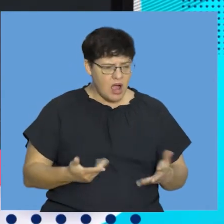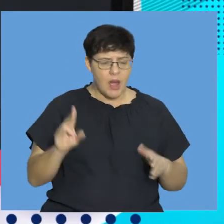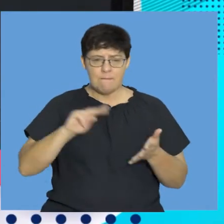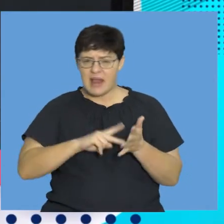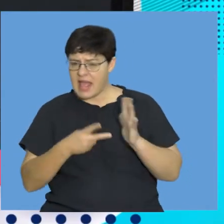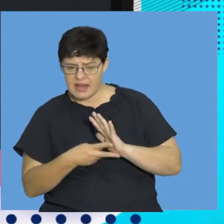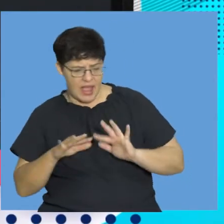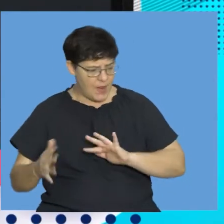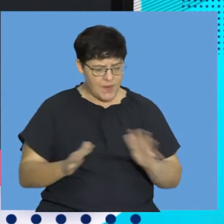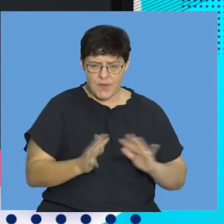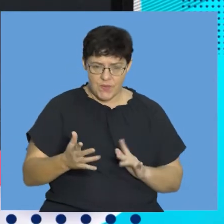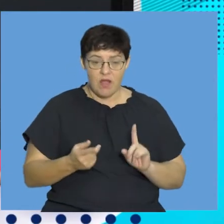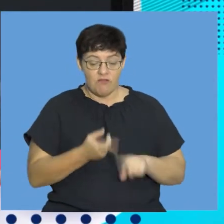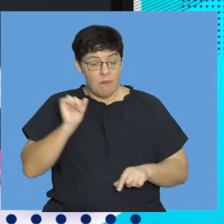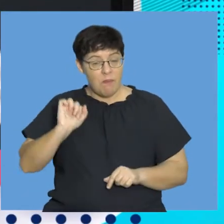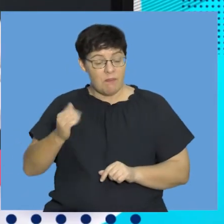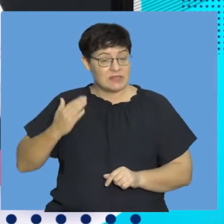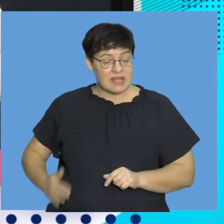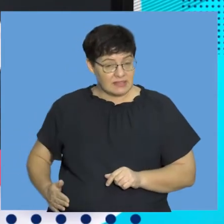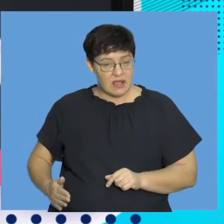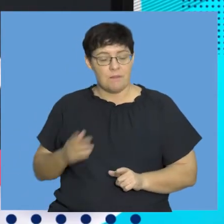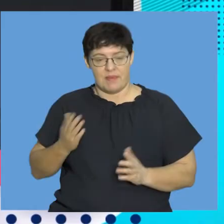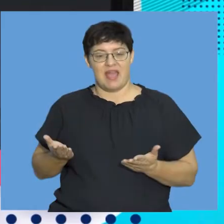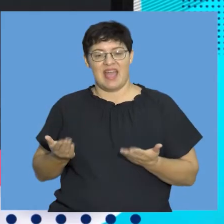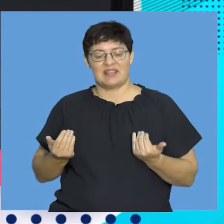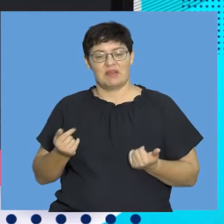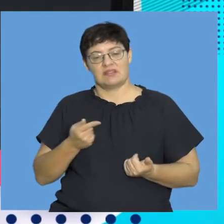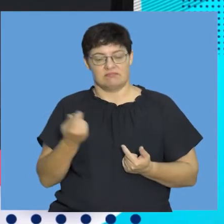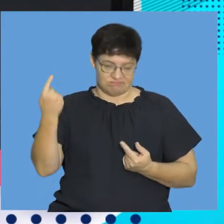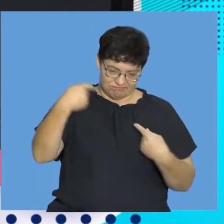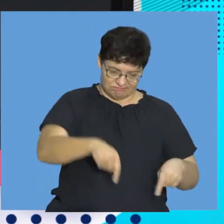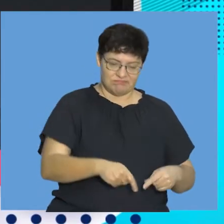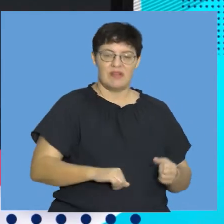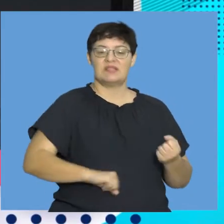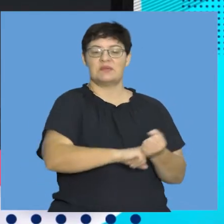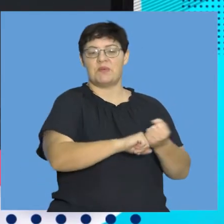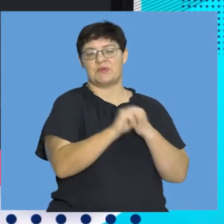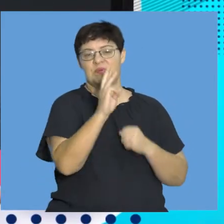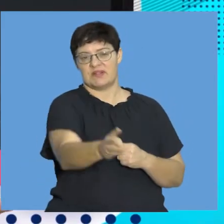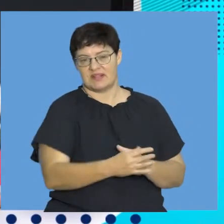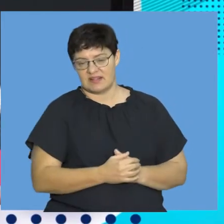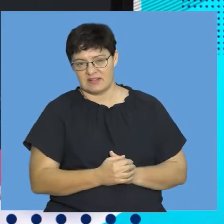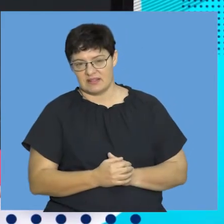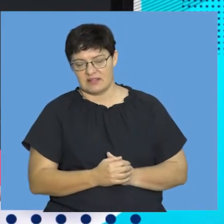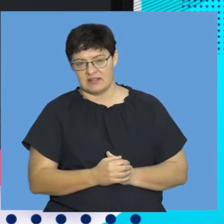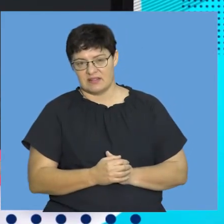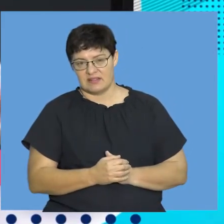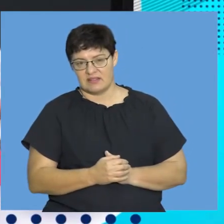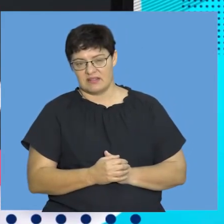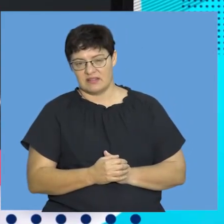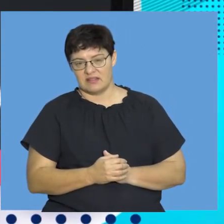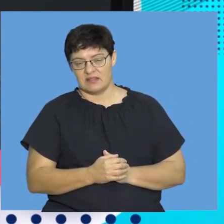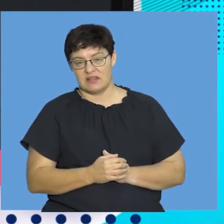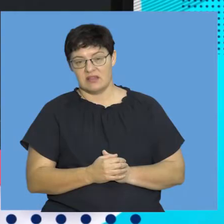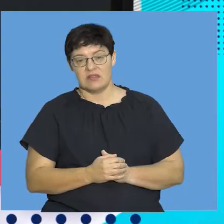that documentation and they look at your plans clearly from their side, you would then expect them to come to the party. And in